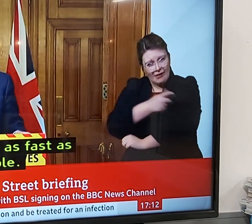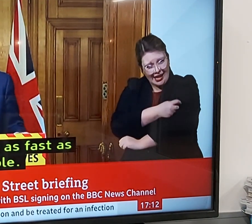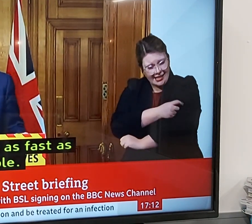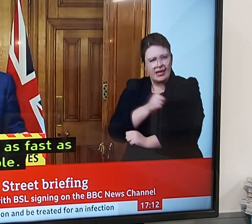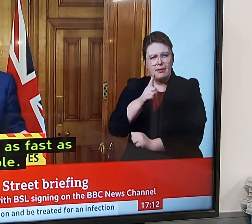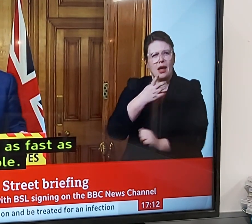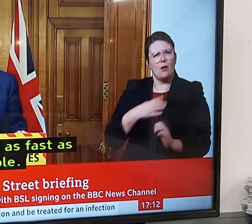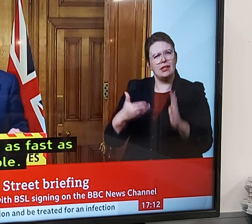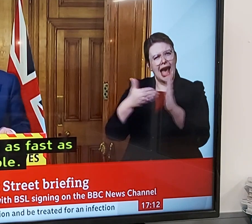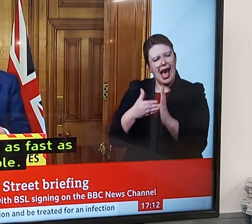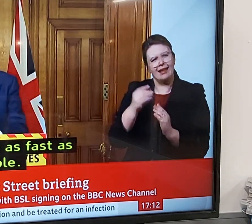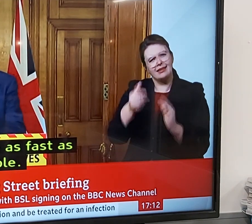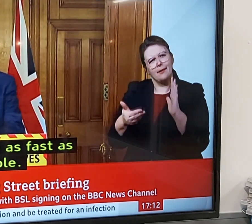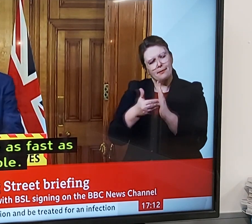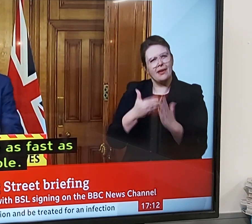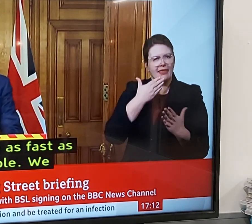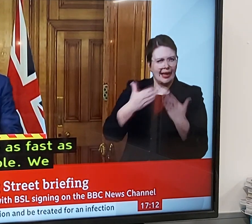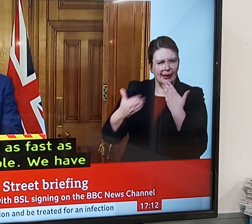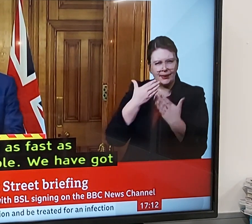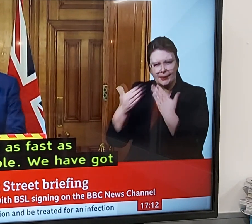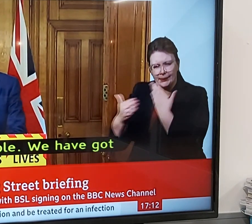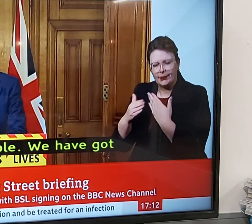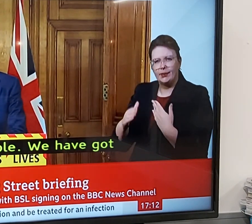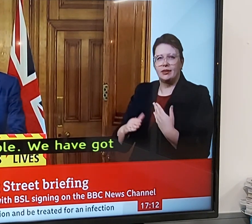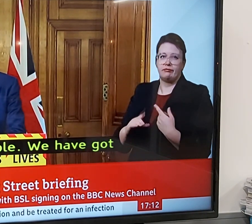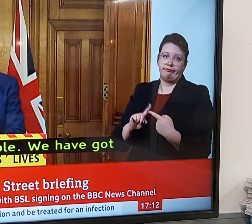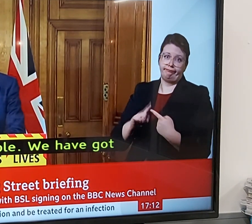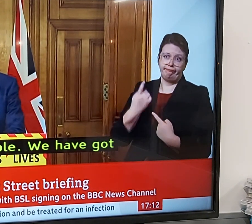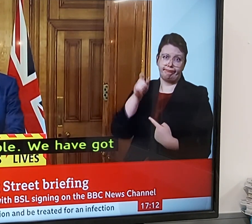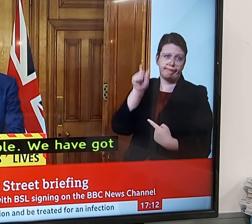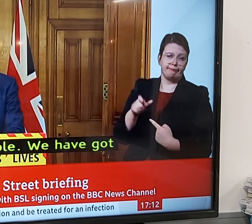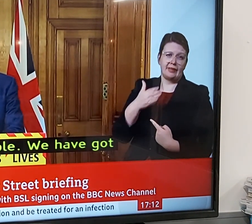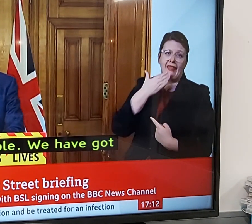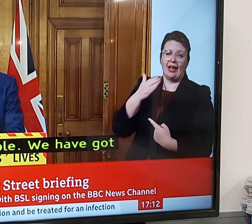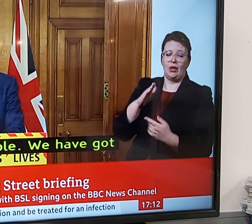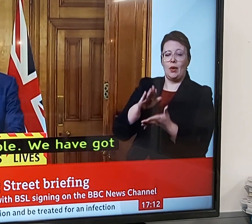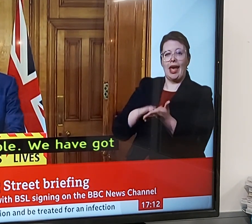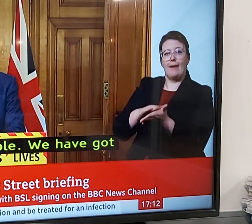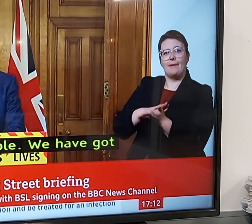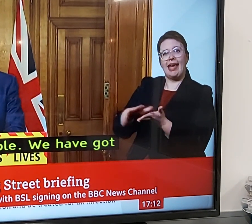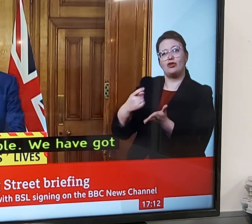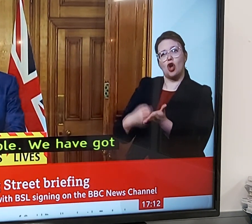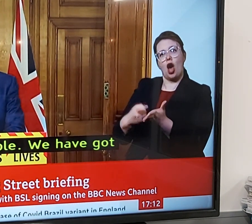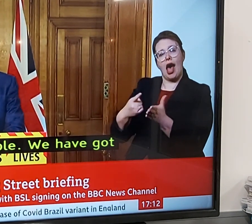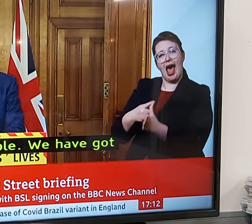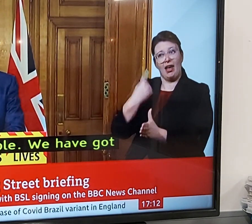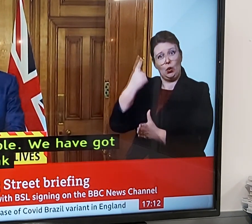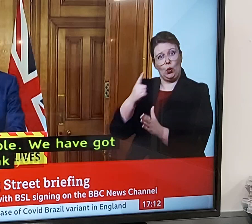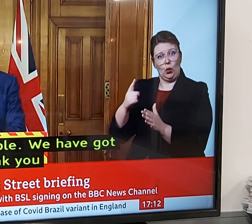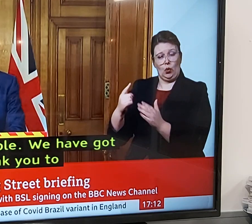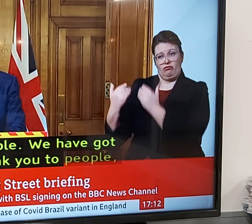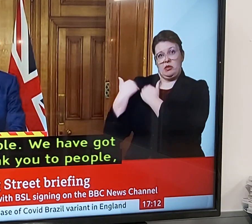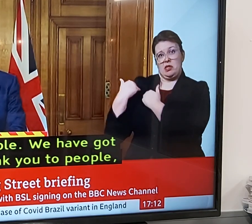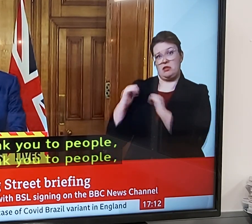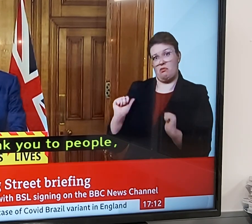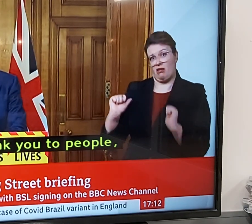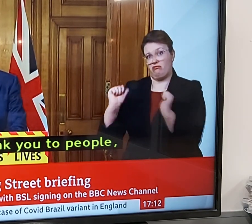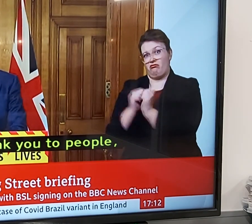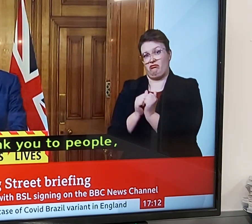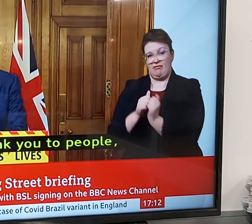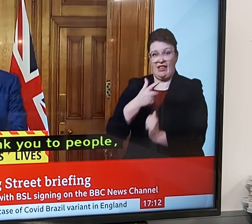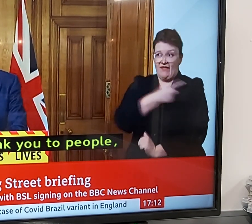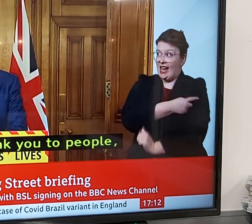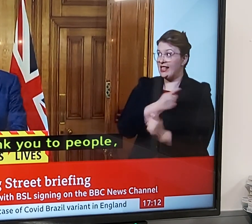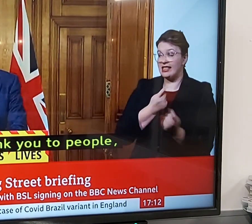couple in particular. Firstly, the regulator, the MHRA, who have remained tough and rigorous